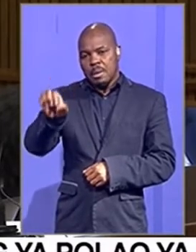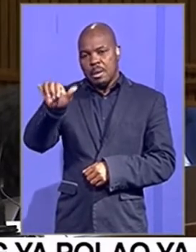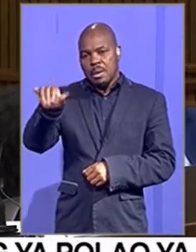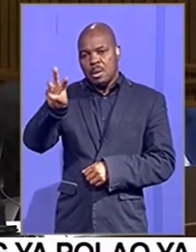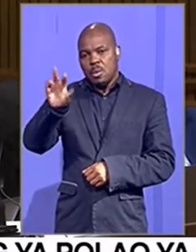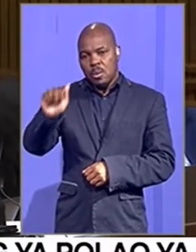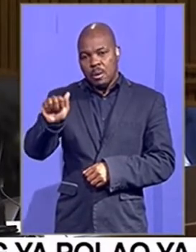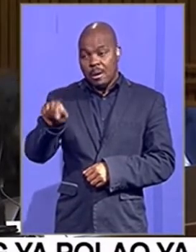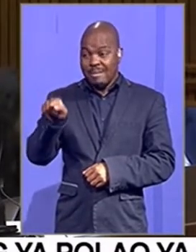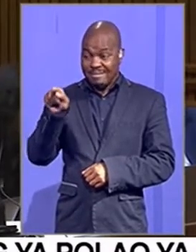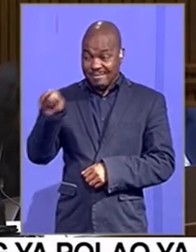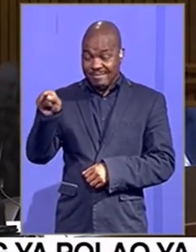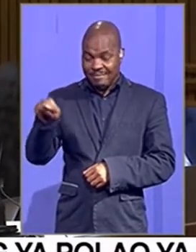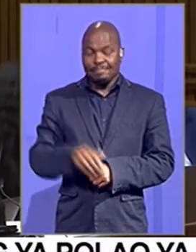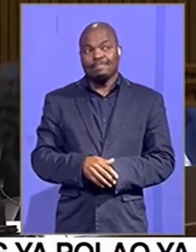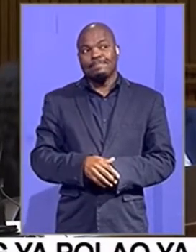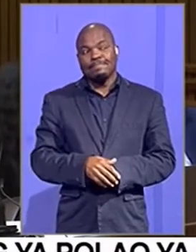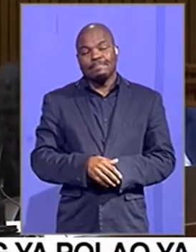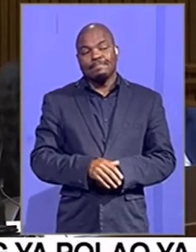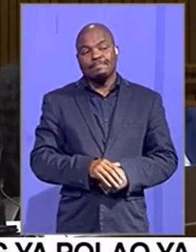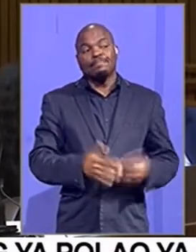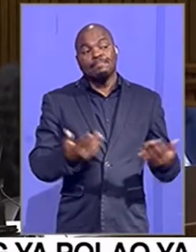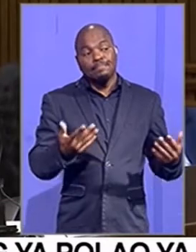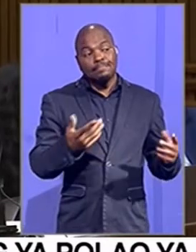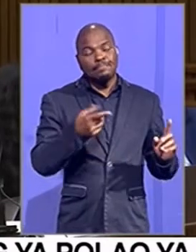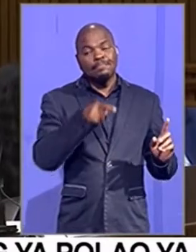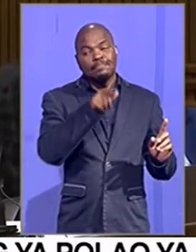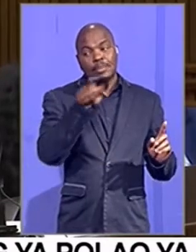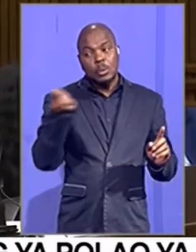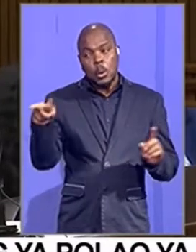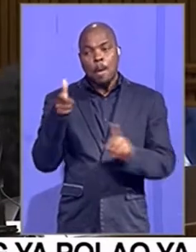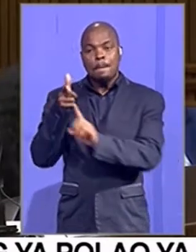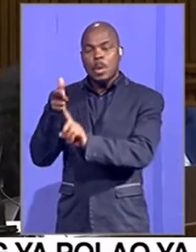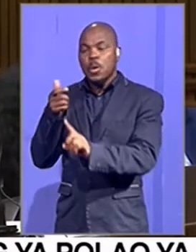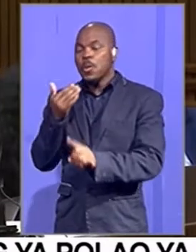was allegedly shot